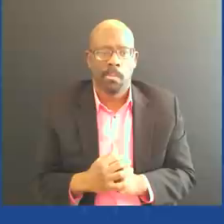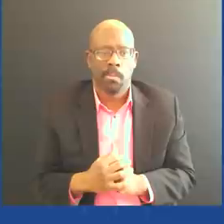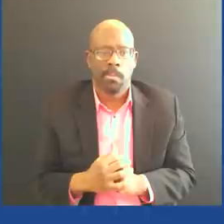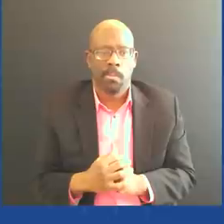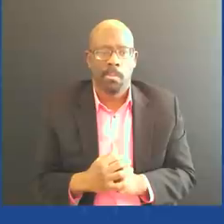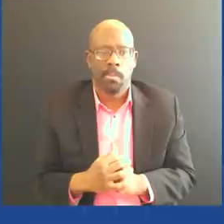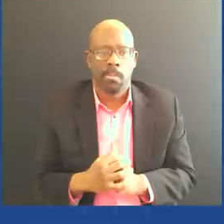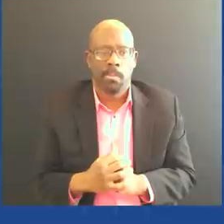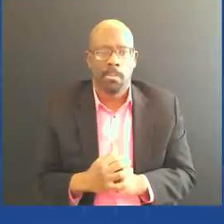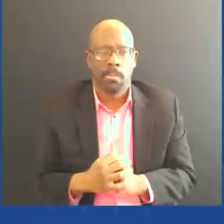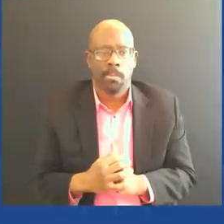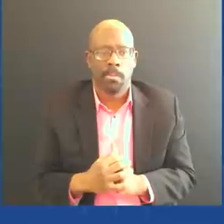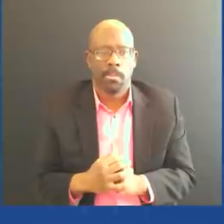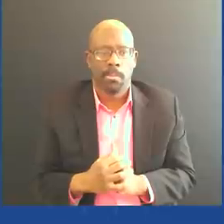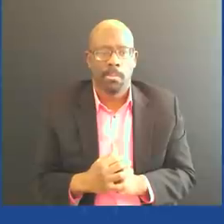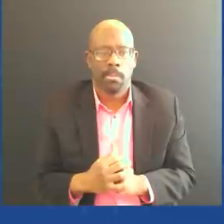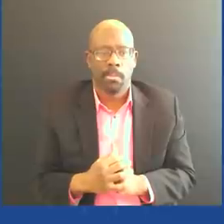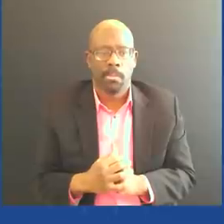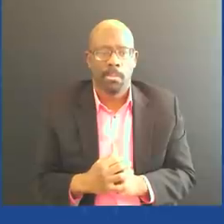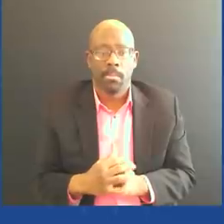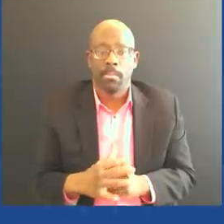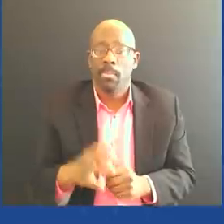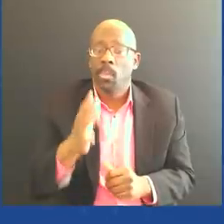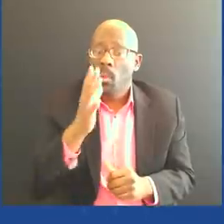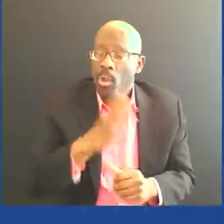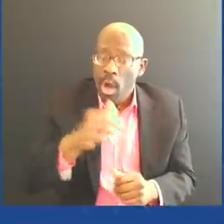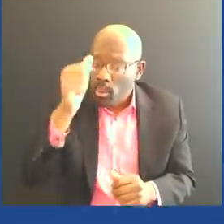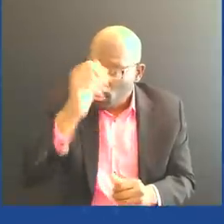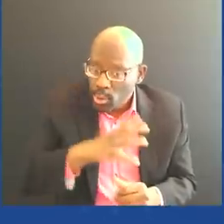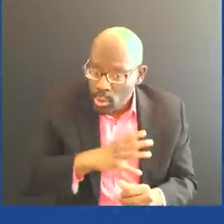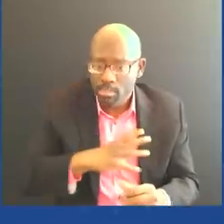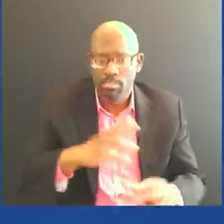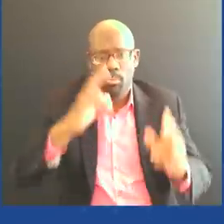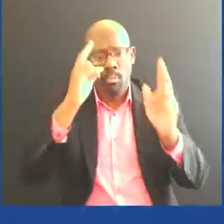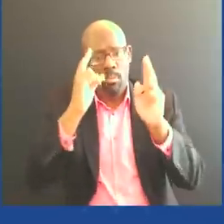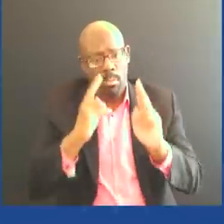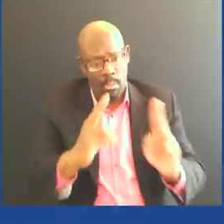Ladies and gentlemen, honors to the Honorable Joseph R. Biden, Jr.